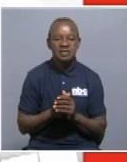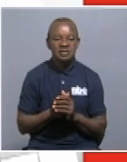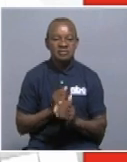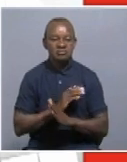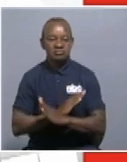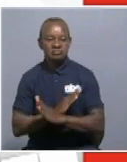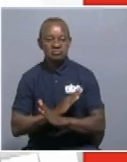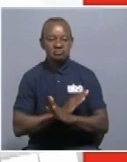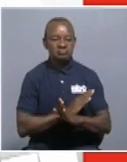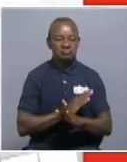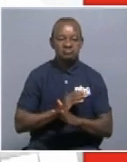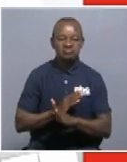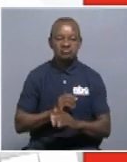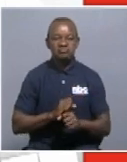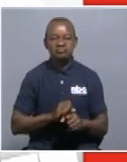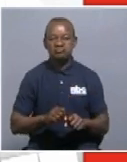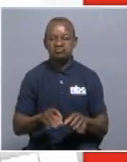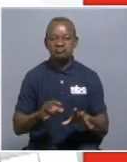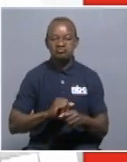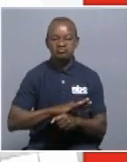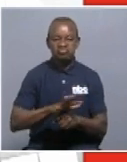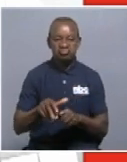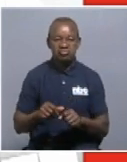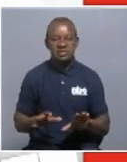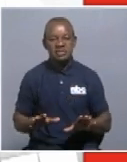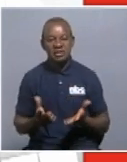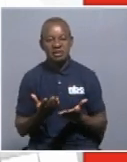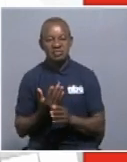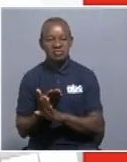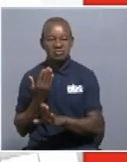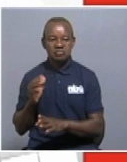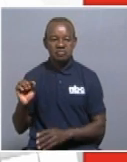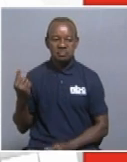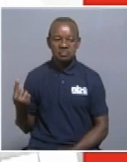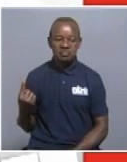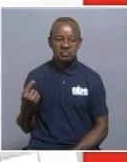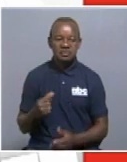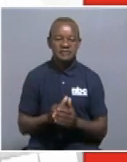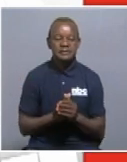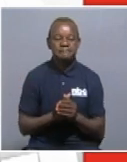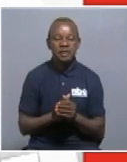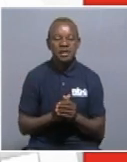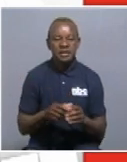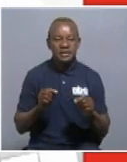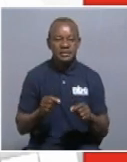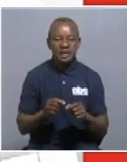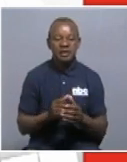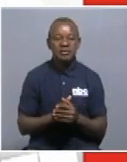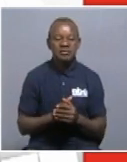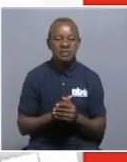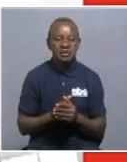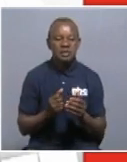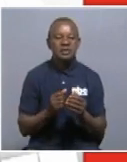whoever needs to travel into or out of needs to obtain a permit at the nearest police station issued by station